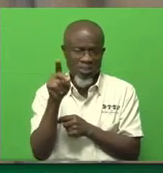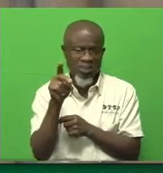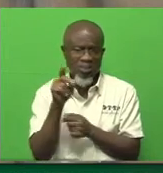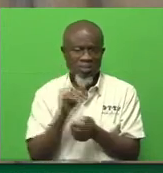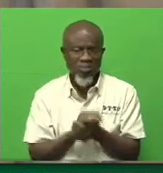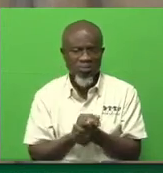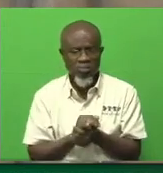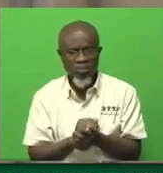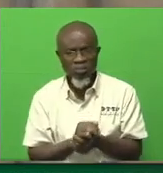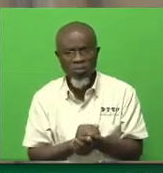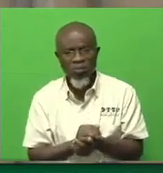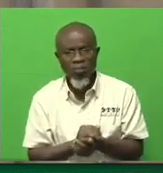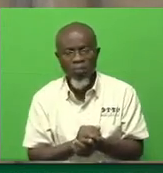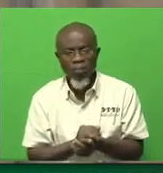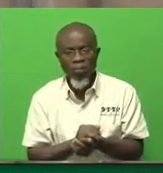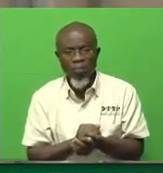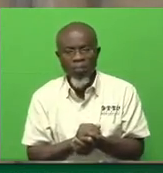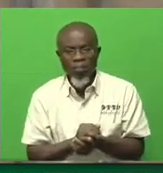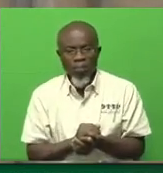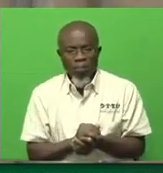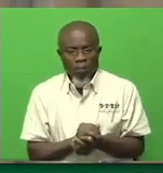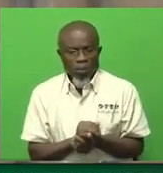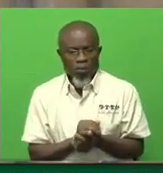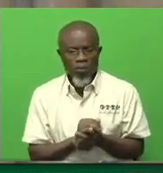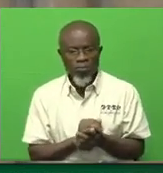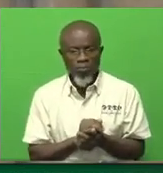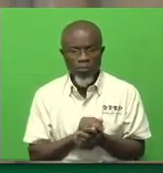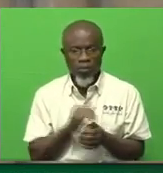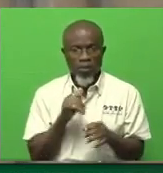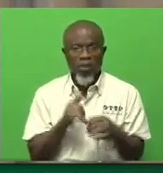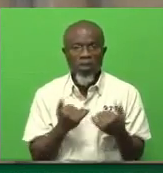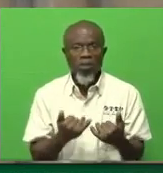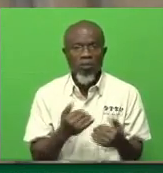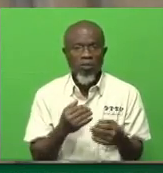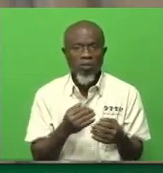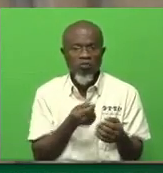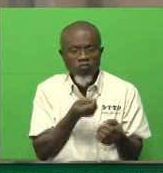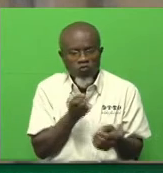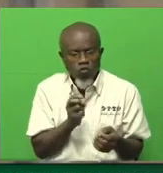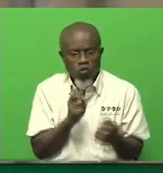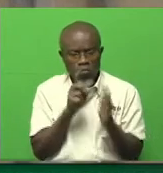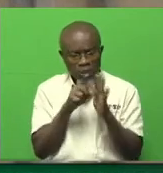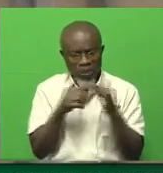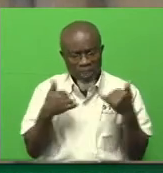Mr Deputy speaker in the few minutes I have remaining